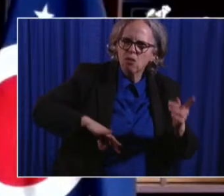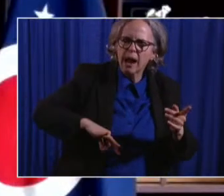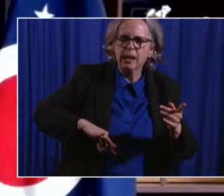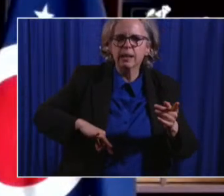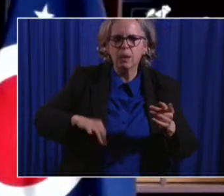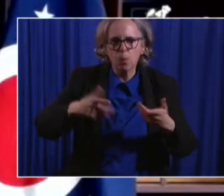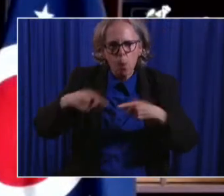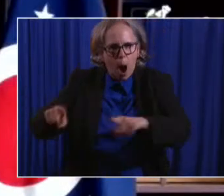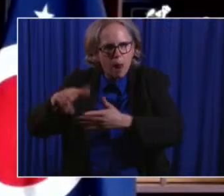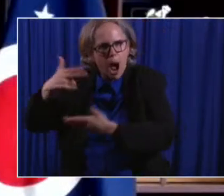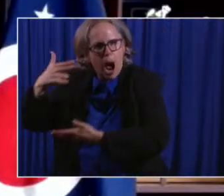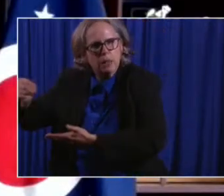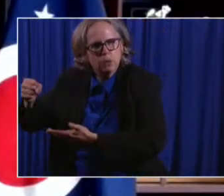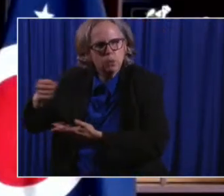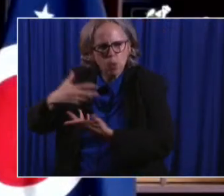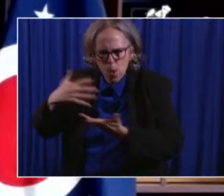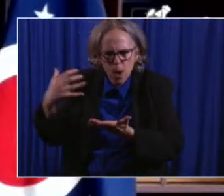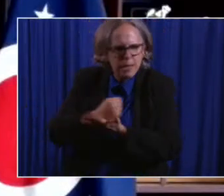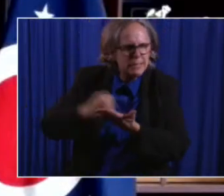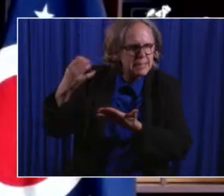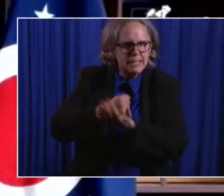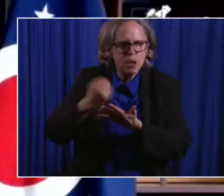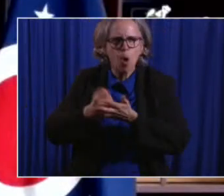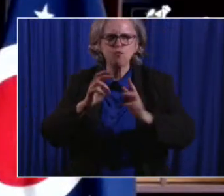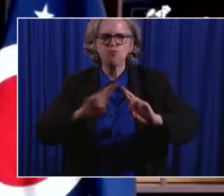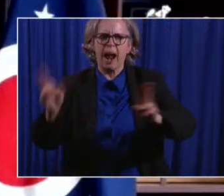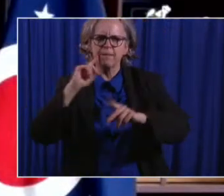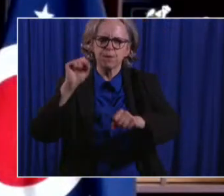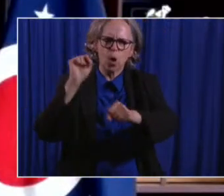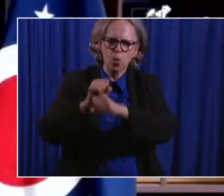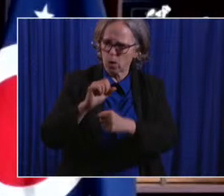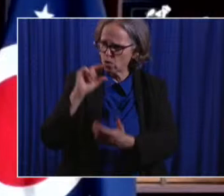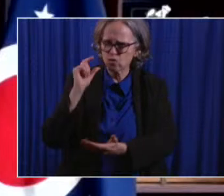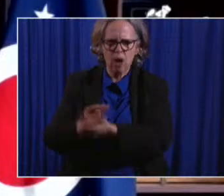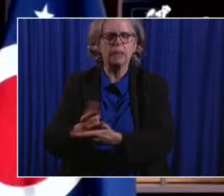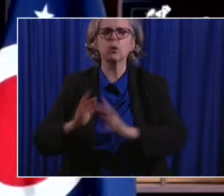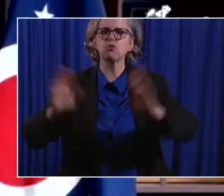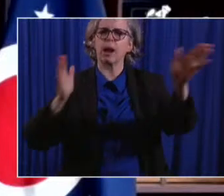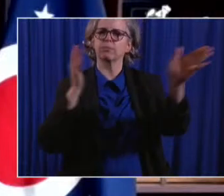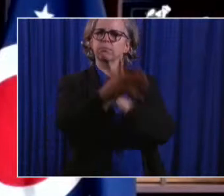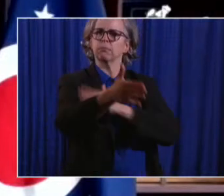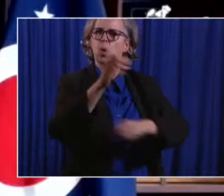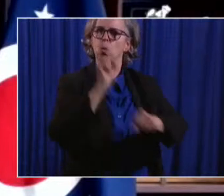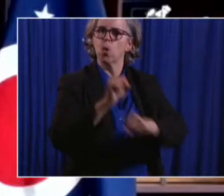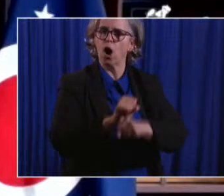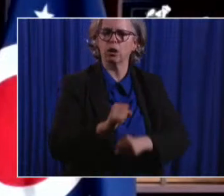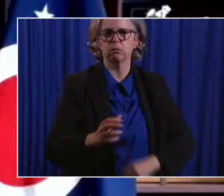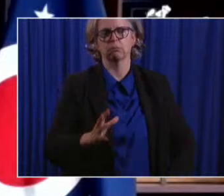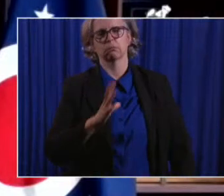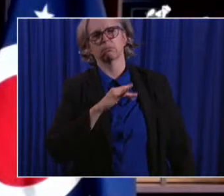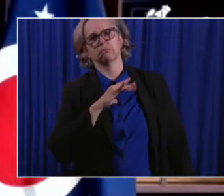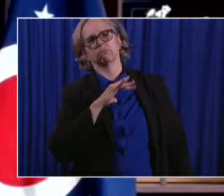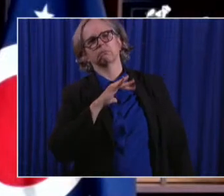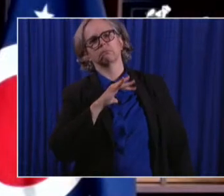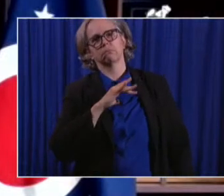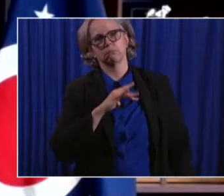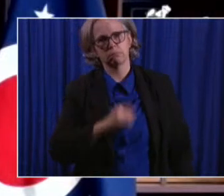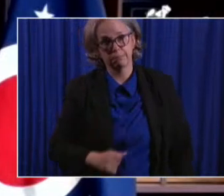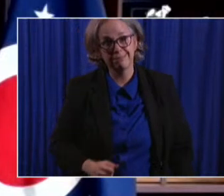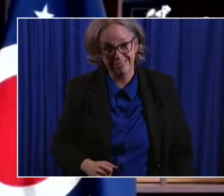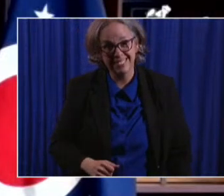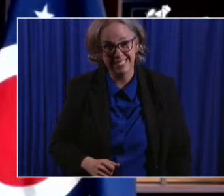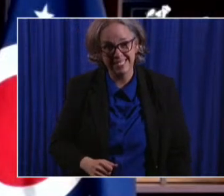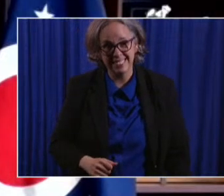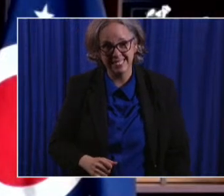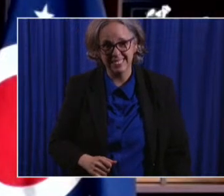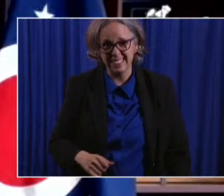when they leave high school, but also prepared to go to college too, if that's what they want to do. So these are